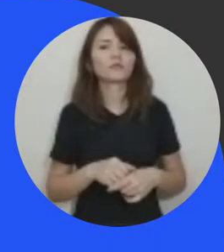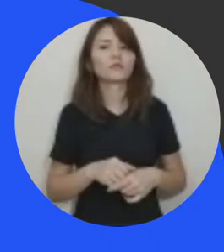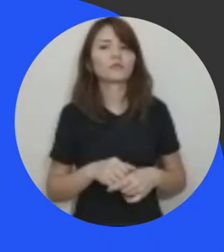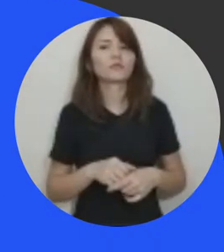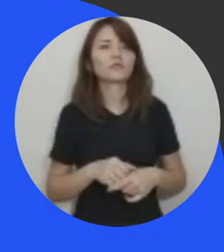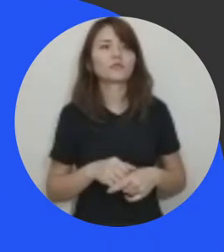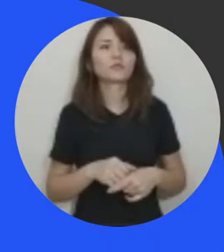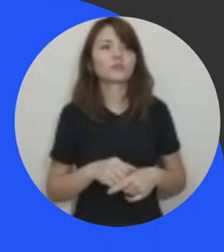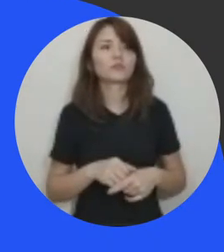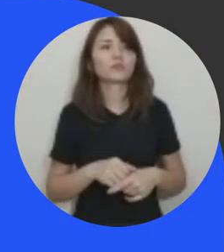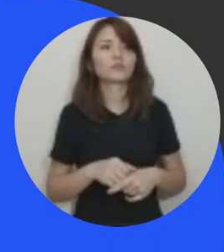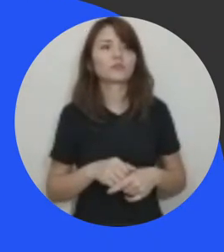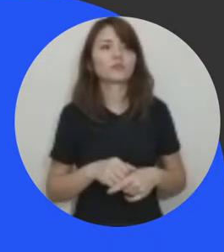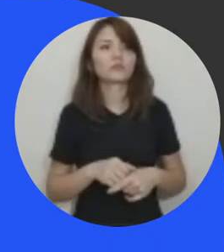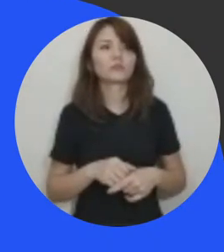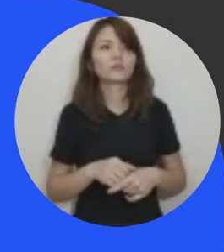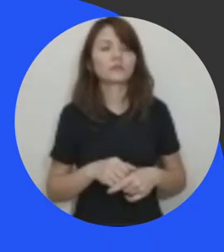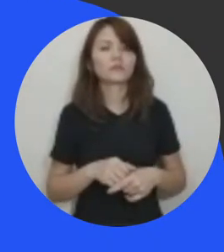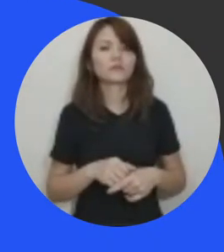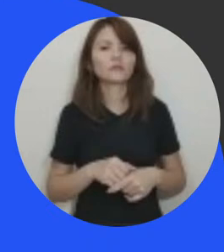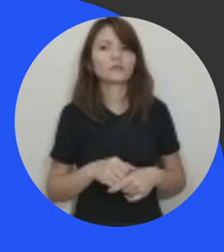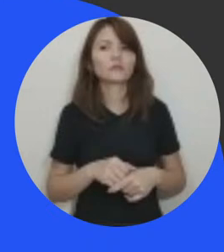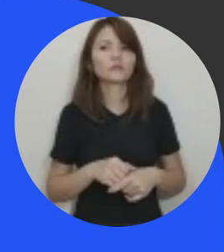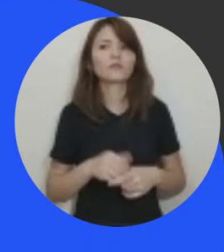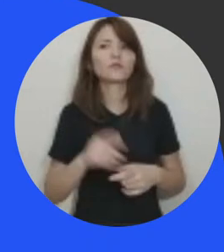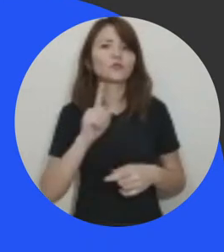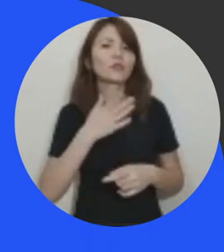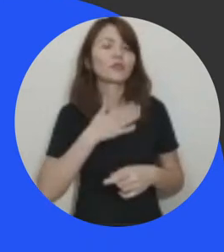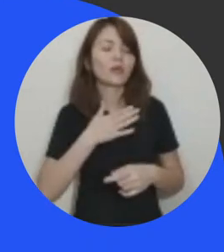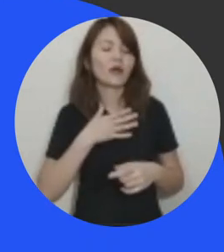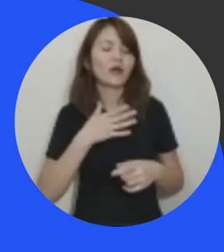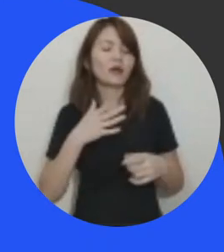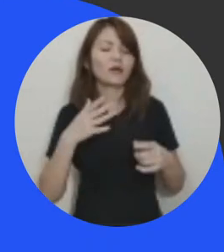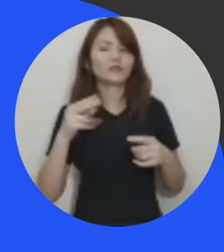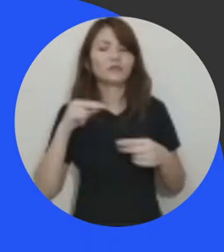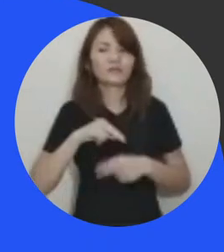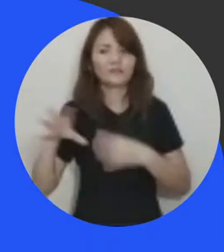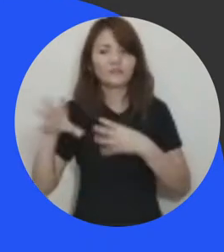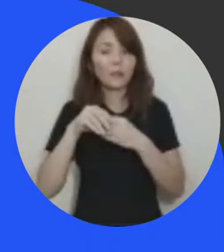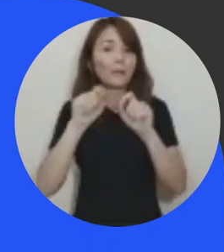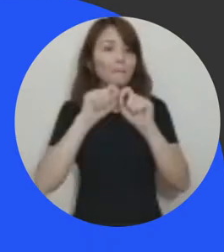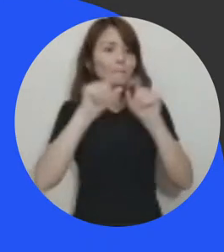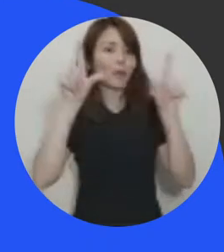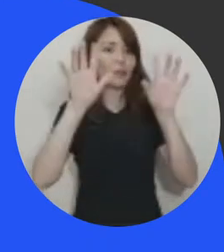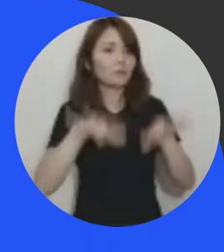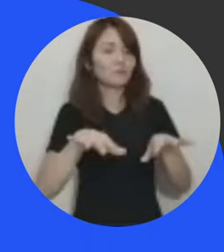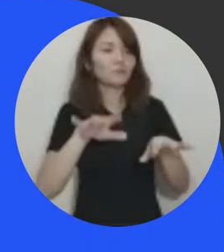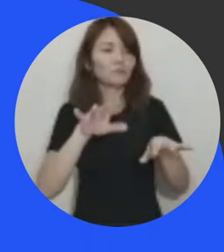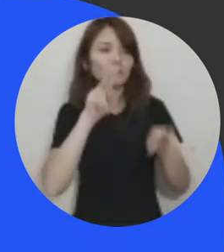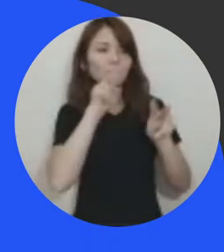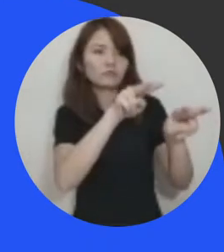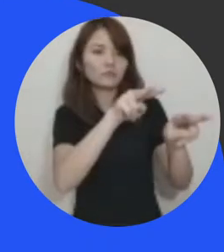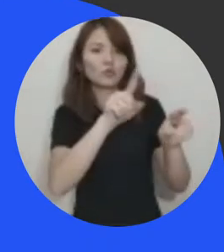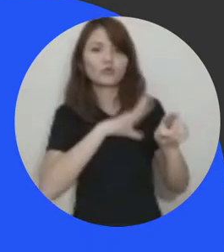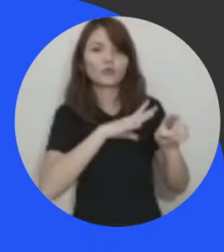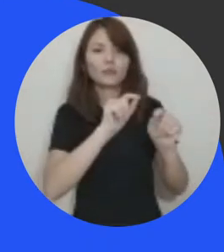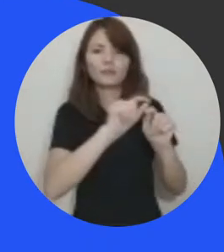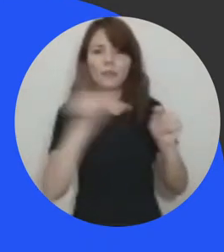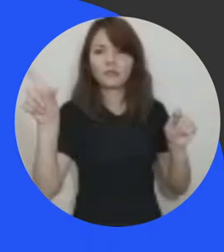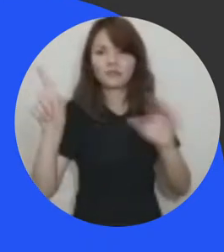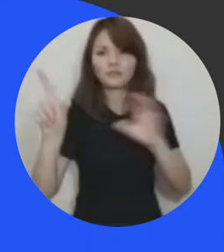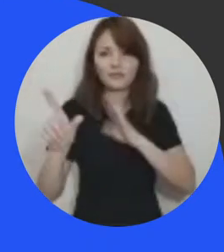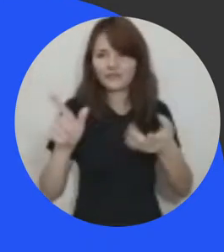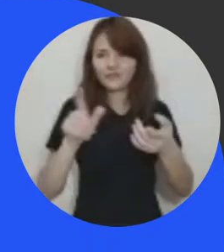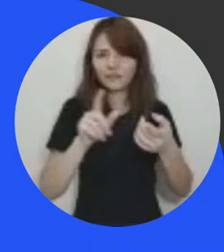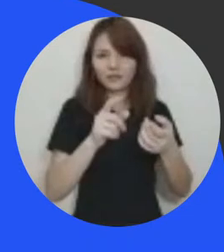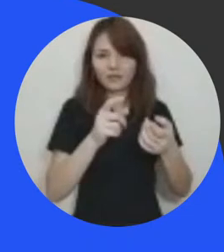support our colleagues in hospitals to bring those outbreaks under control. It wouldn't be possible without some of these